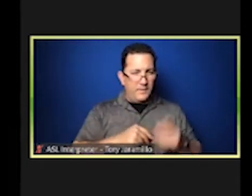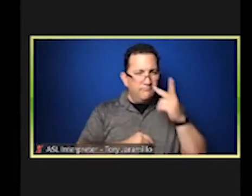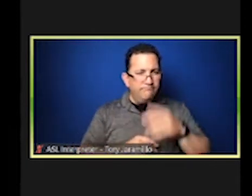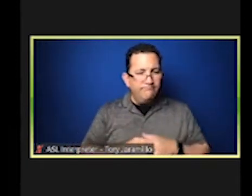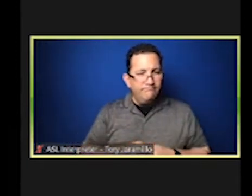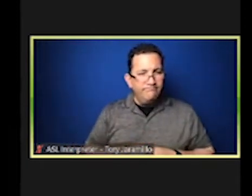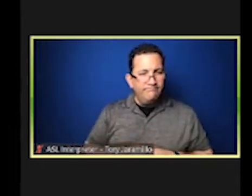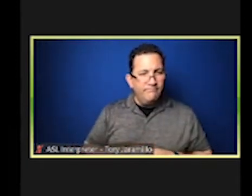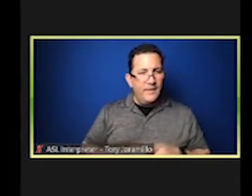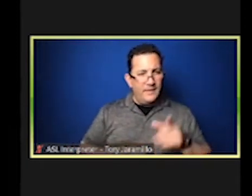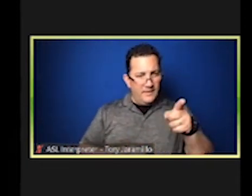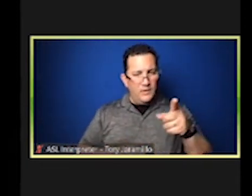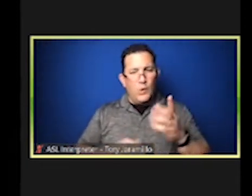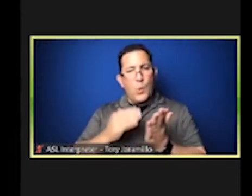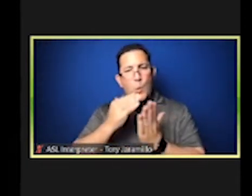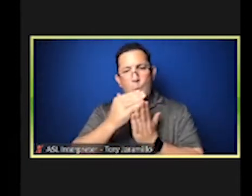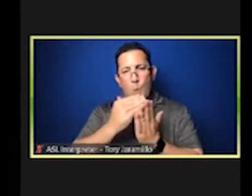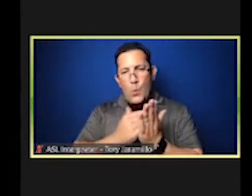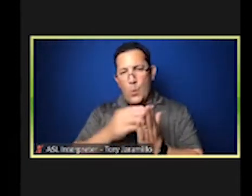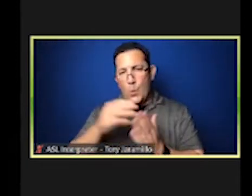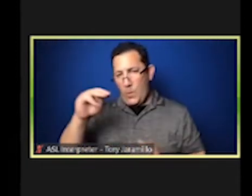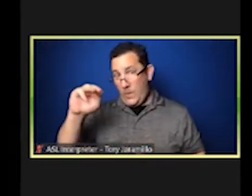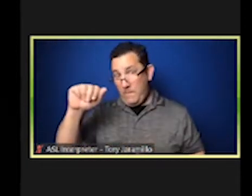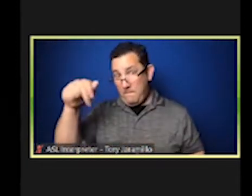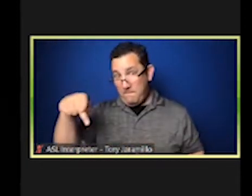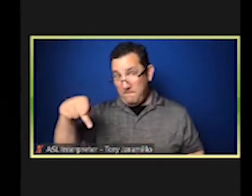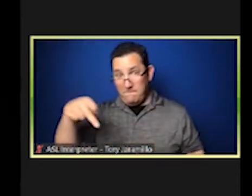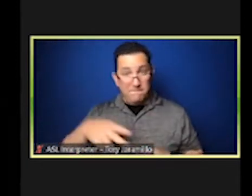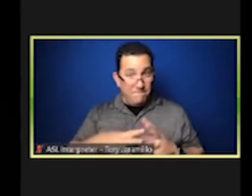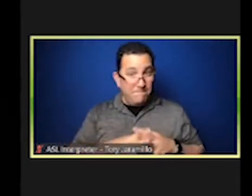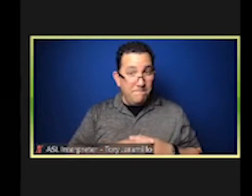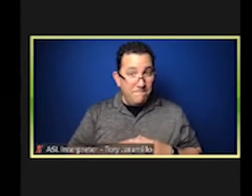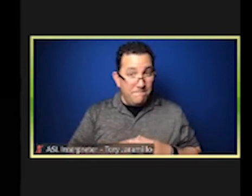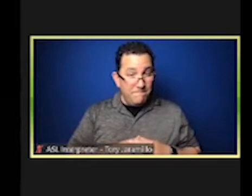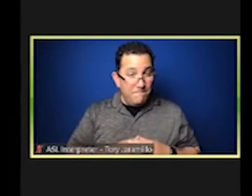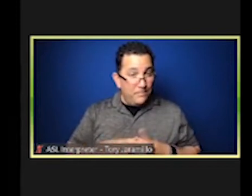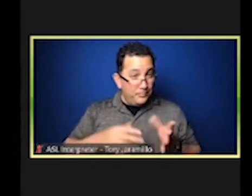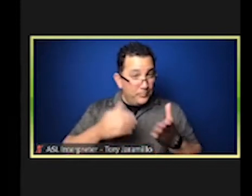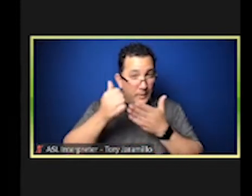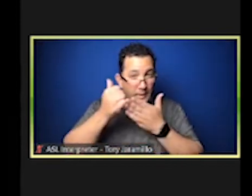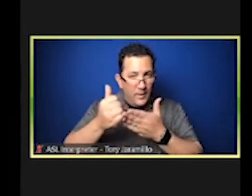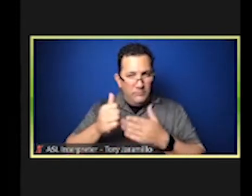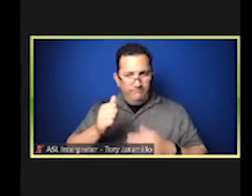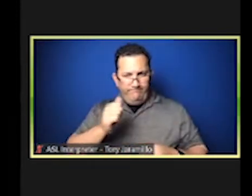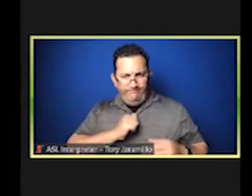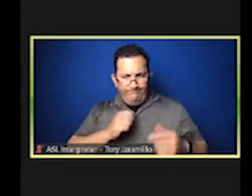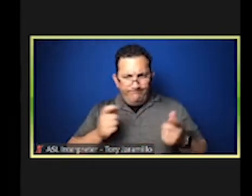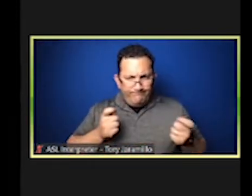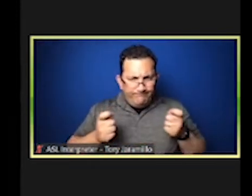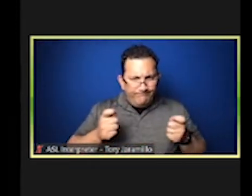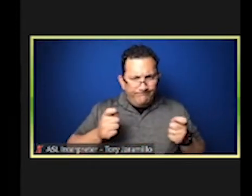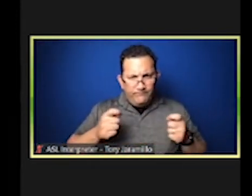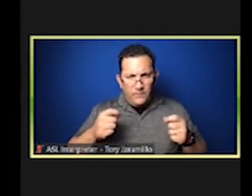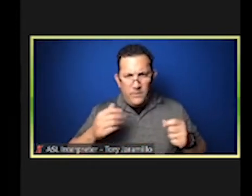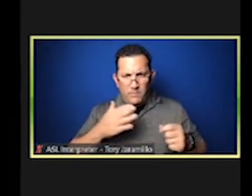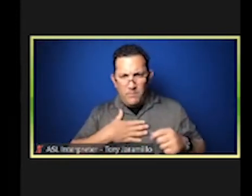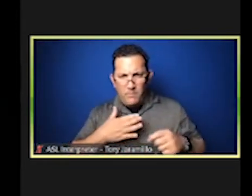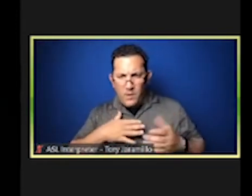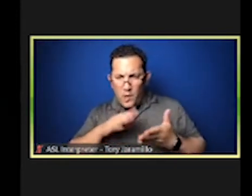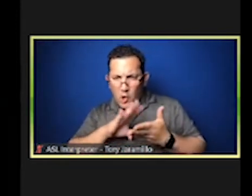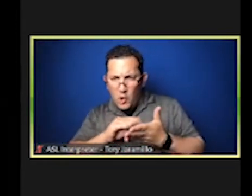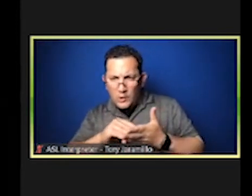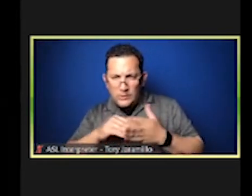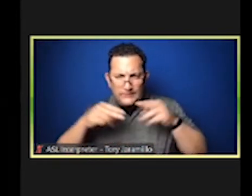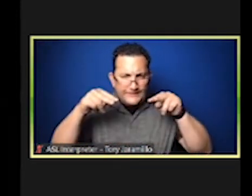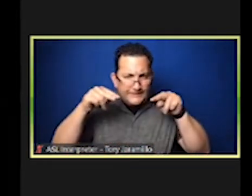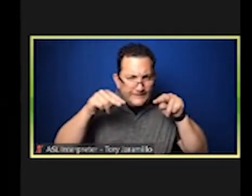course map page. To help them self-regulate and monitor their own learning and progress,